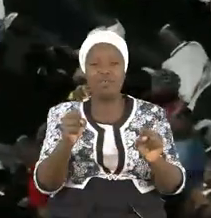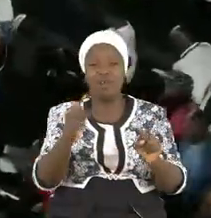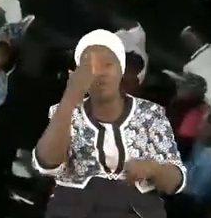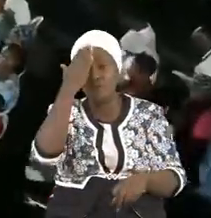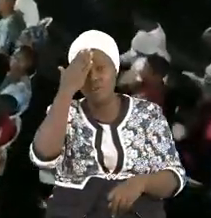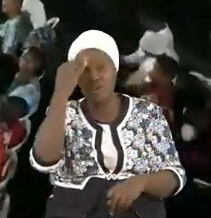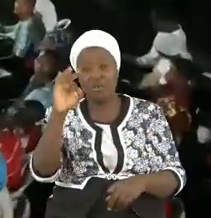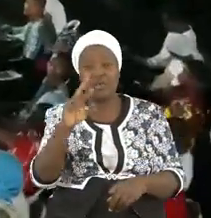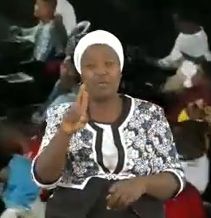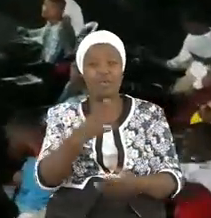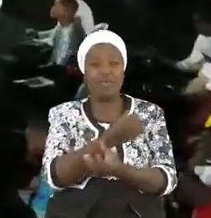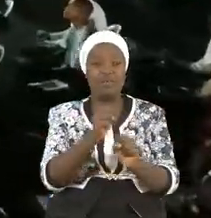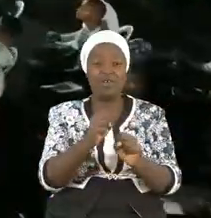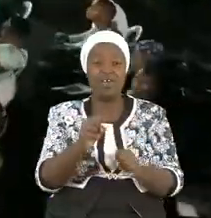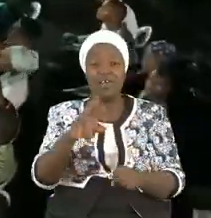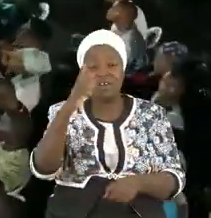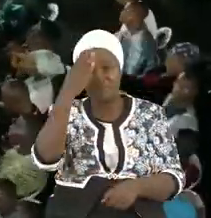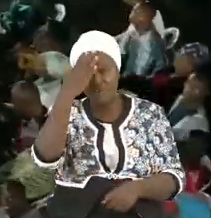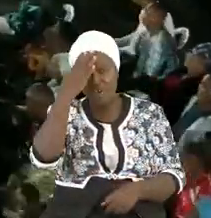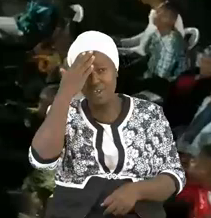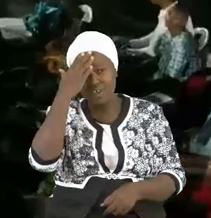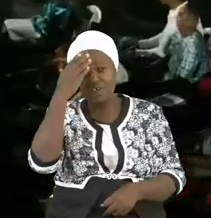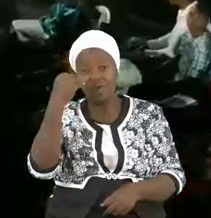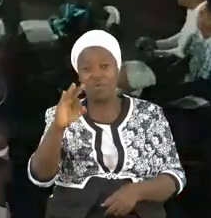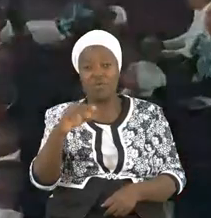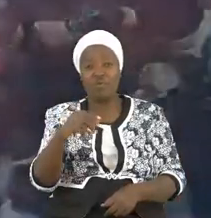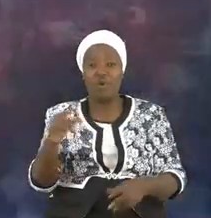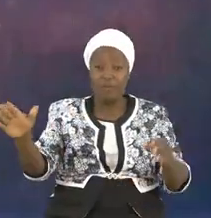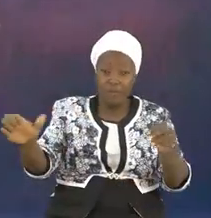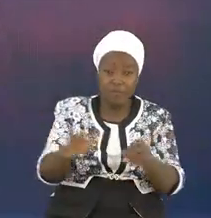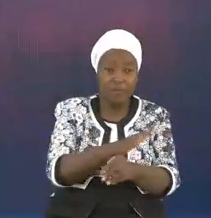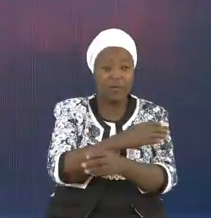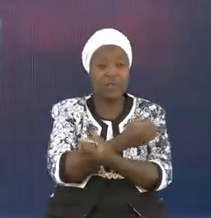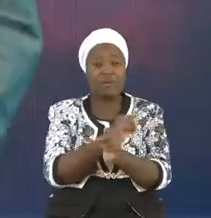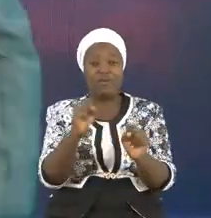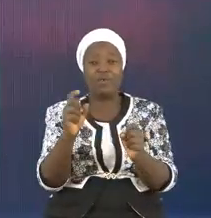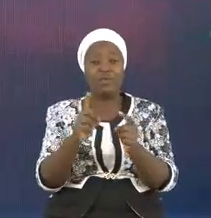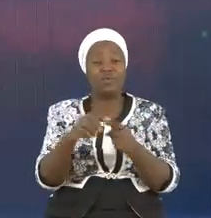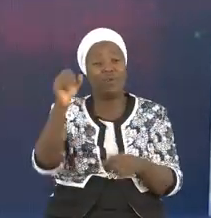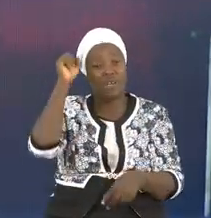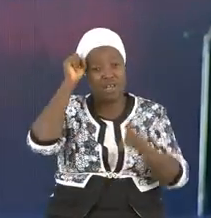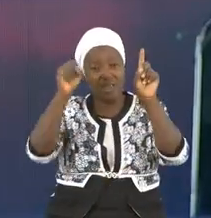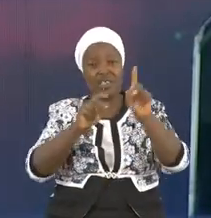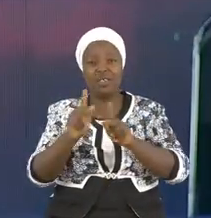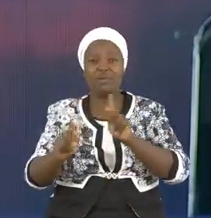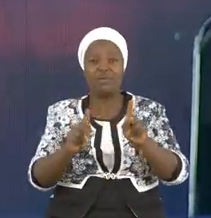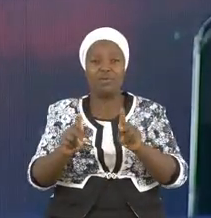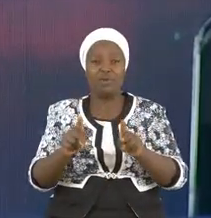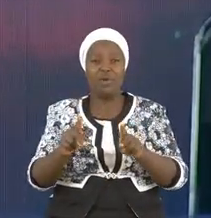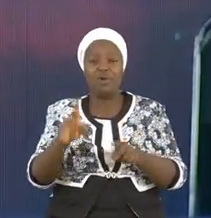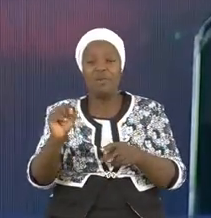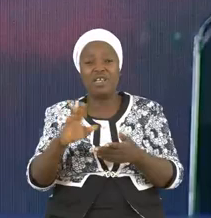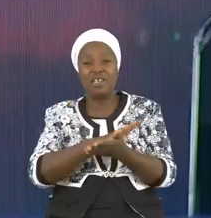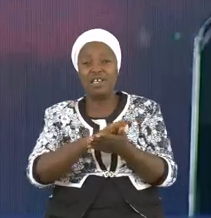redemption, knowledge of full redemption unto his people by the remission of their sins.